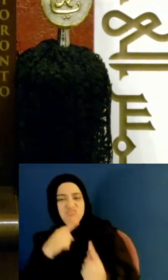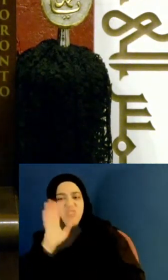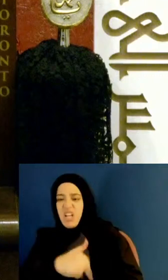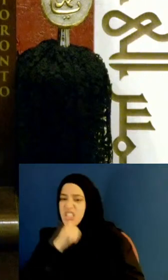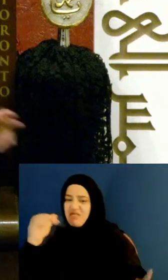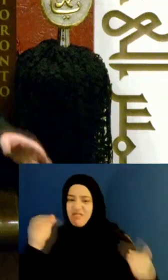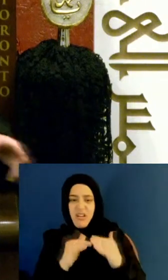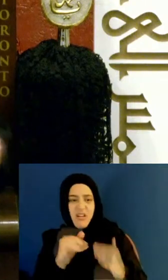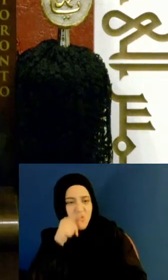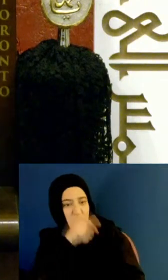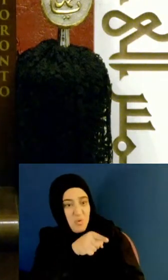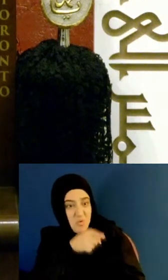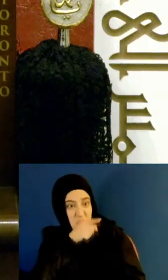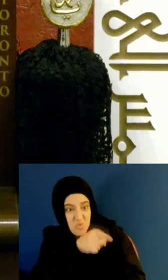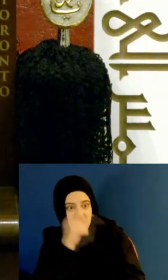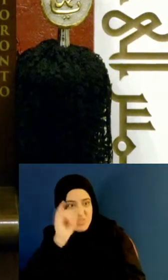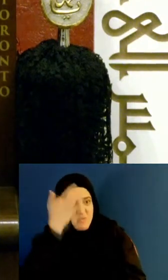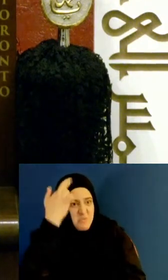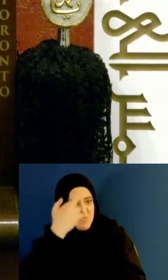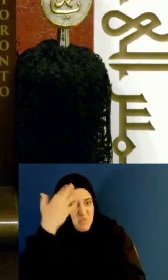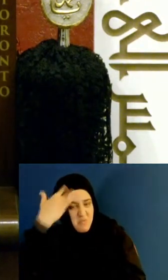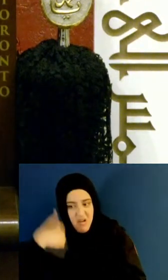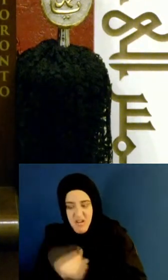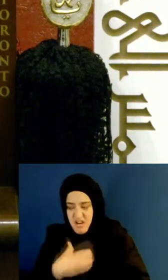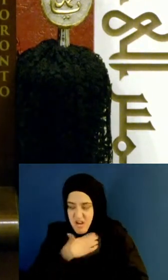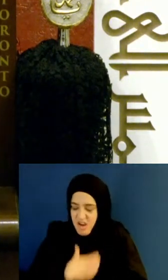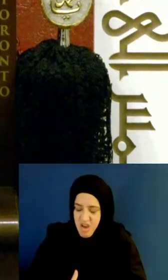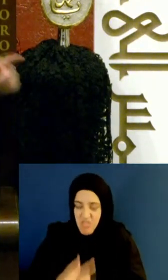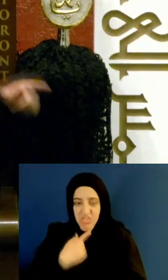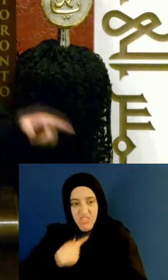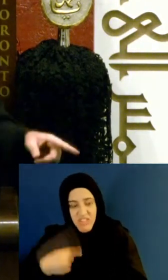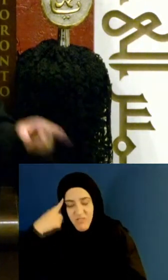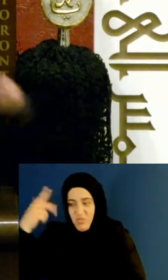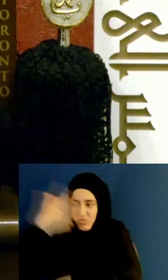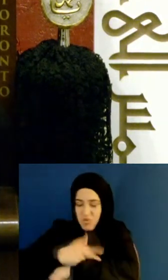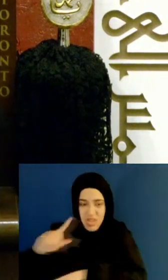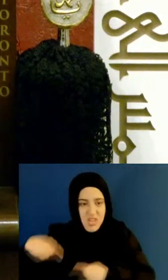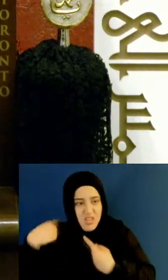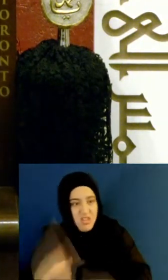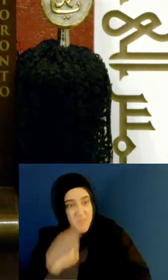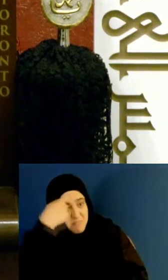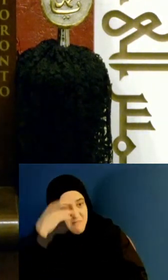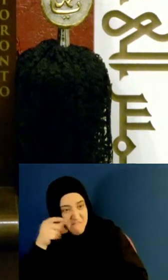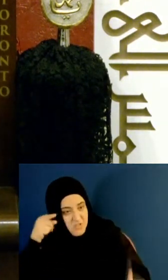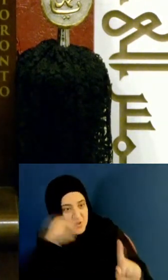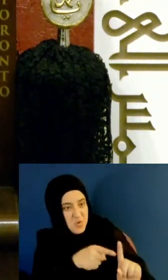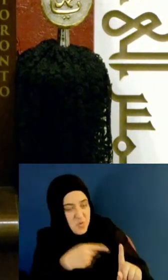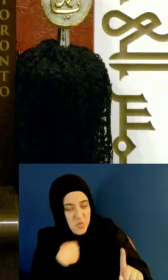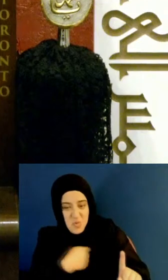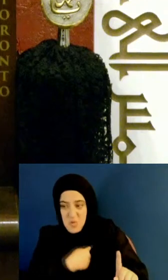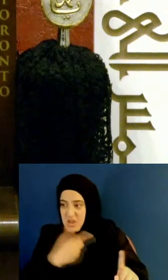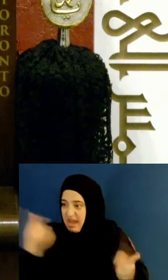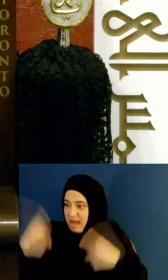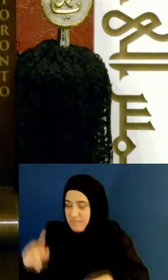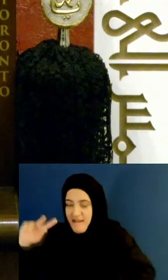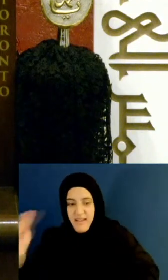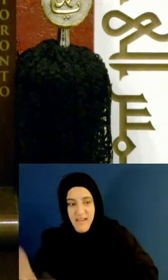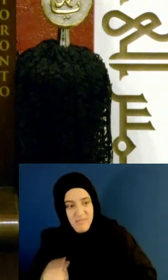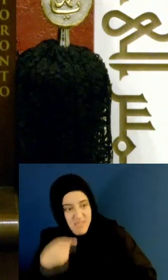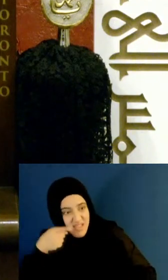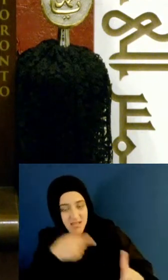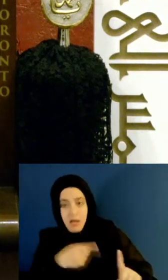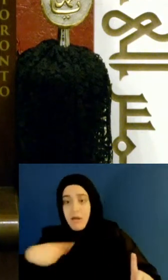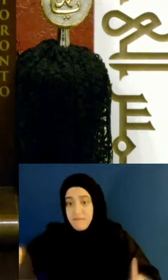that we are hungry and thirsty for 3 days over here. It is because of you that we got under siege in Karbala. Did you find any of